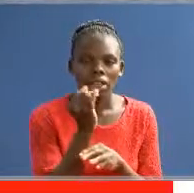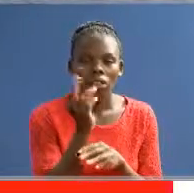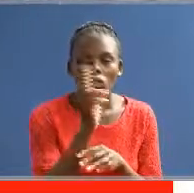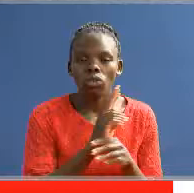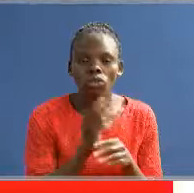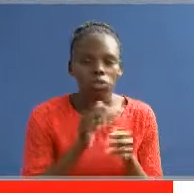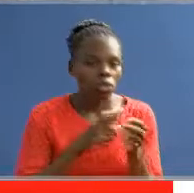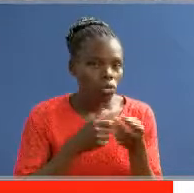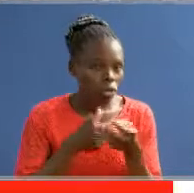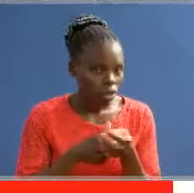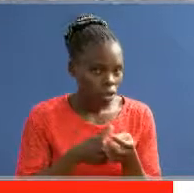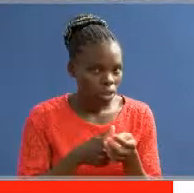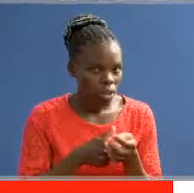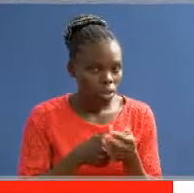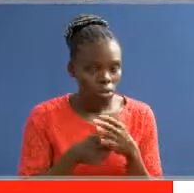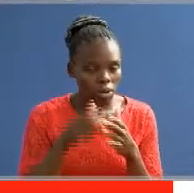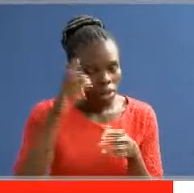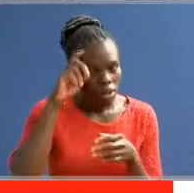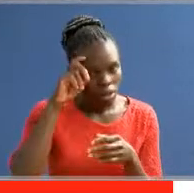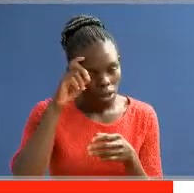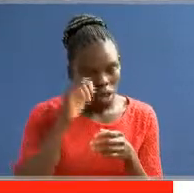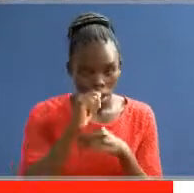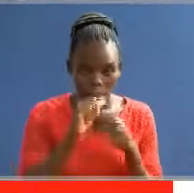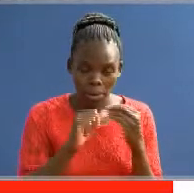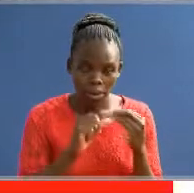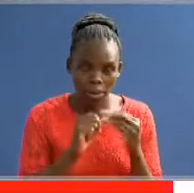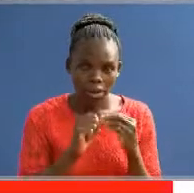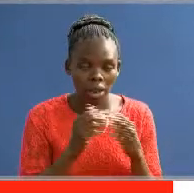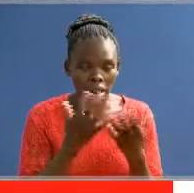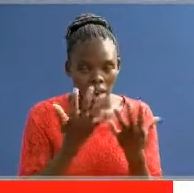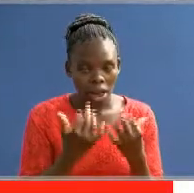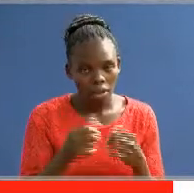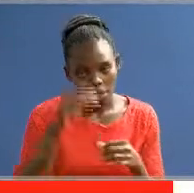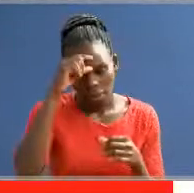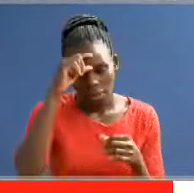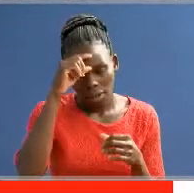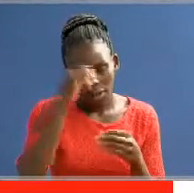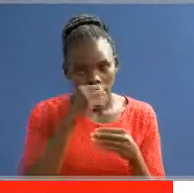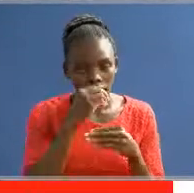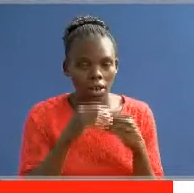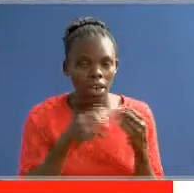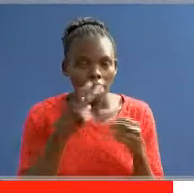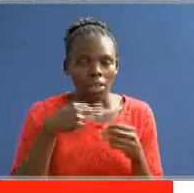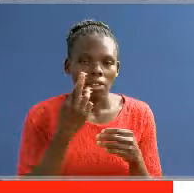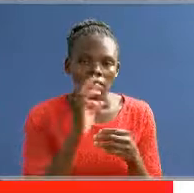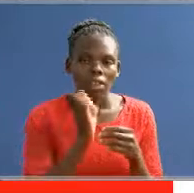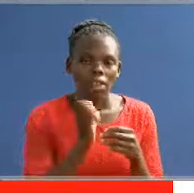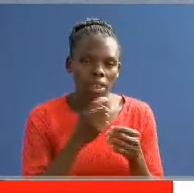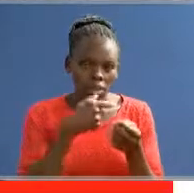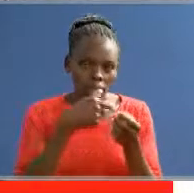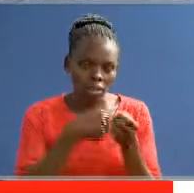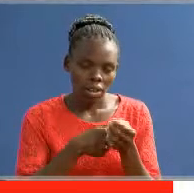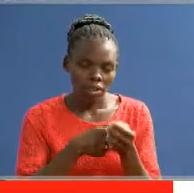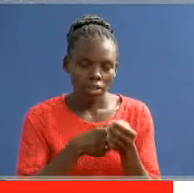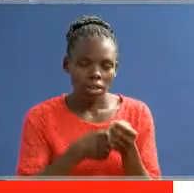it is as scarce as the knowledge about it. Now the government intends to roll out a HPV vaccine.